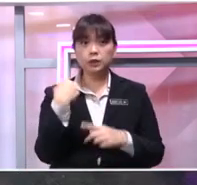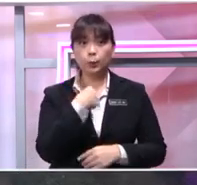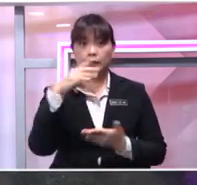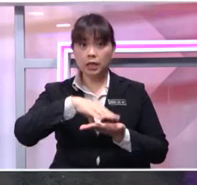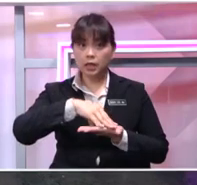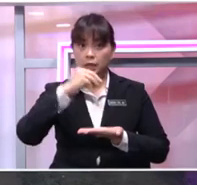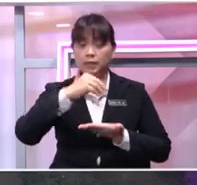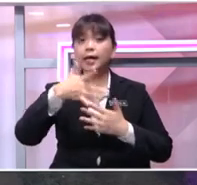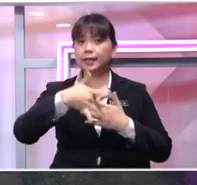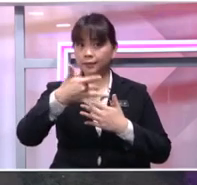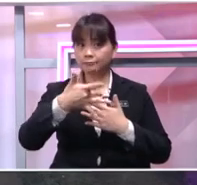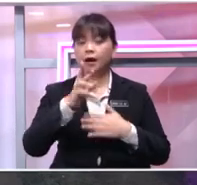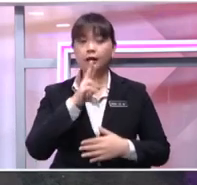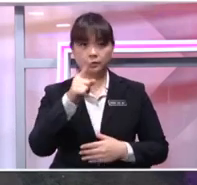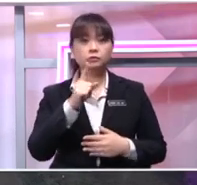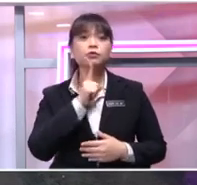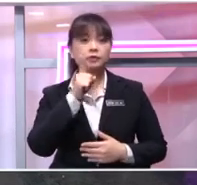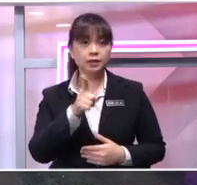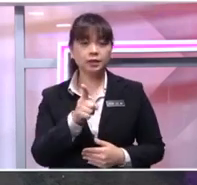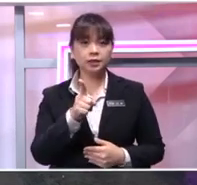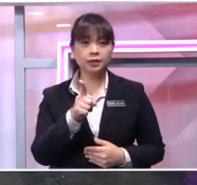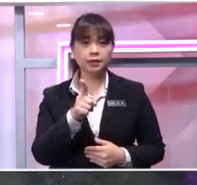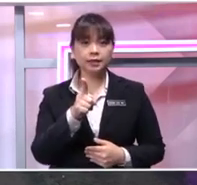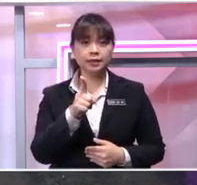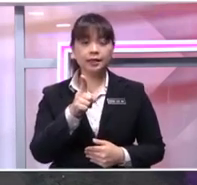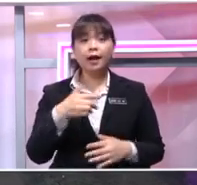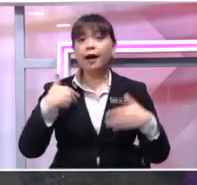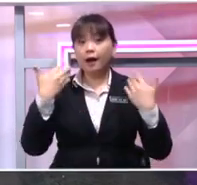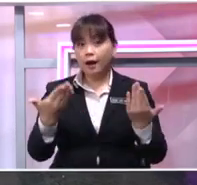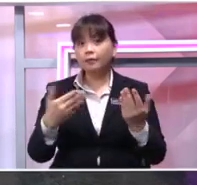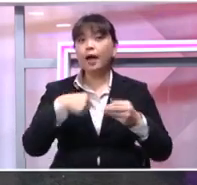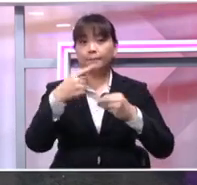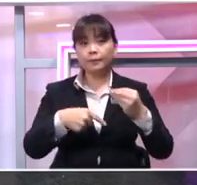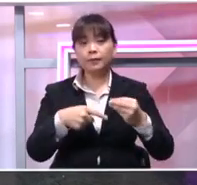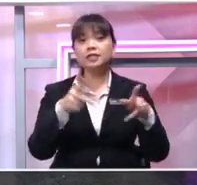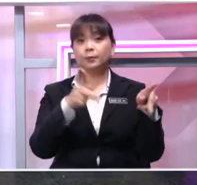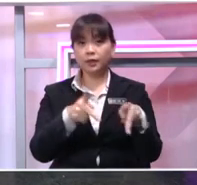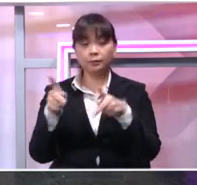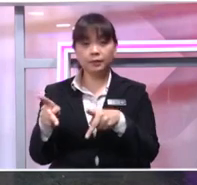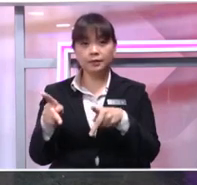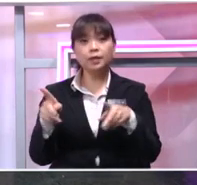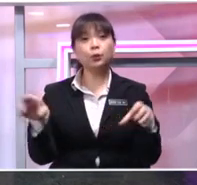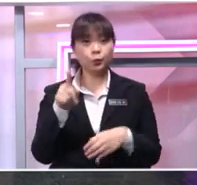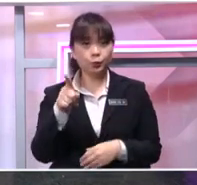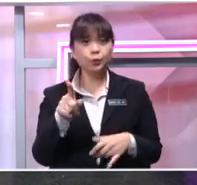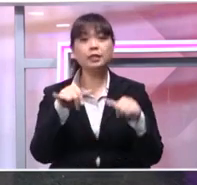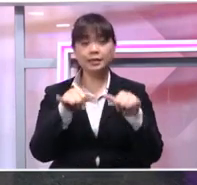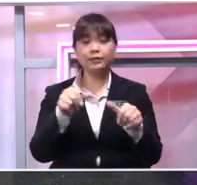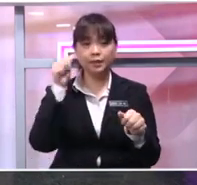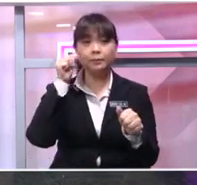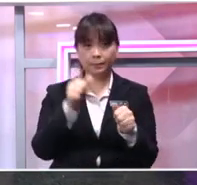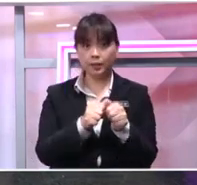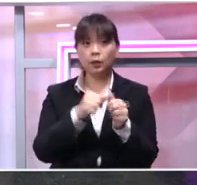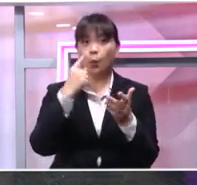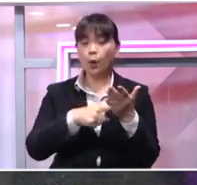you sure? How about your pupils? Yes. Mm-hmm. Do you still remember Ahnaf, Hakimi,